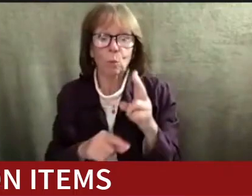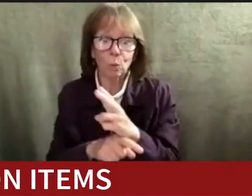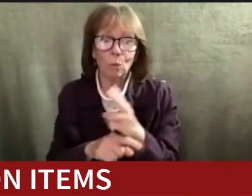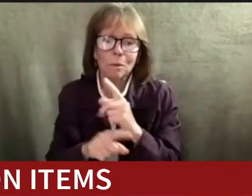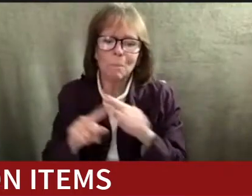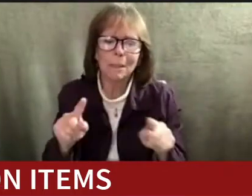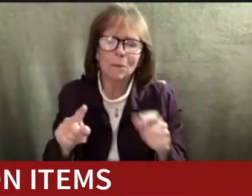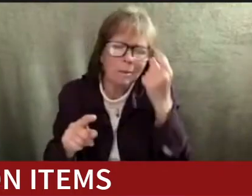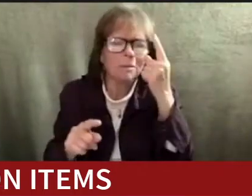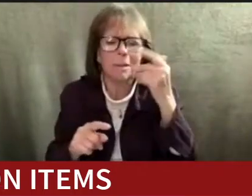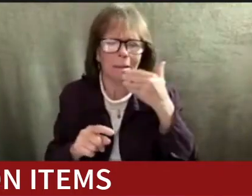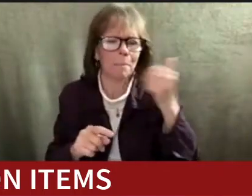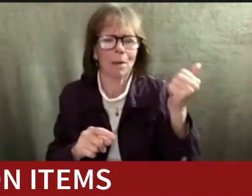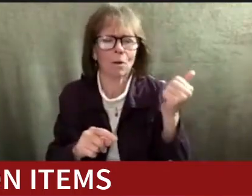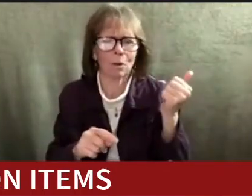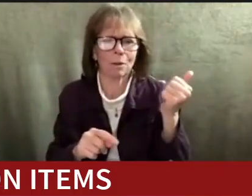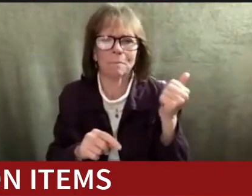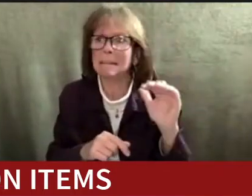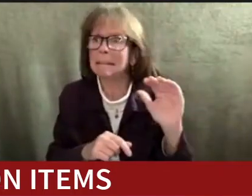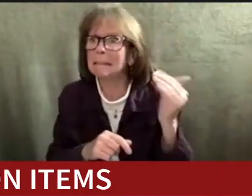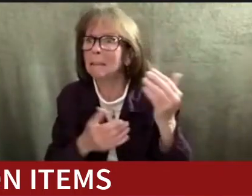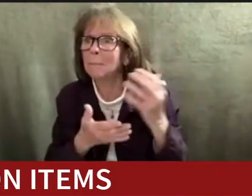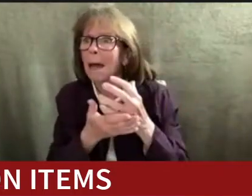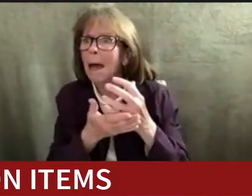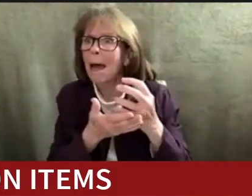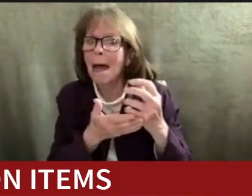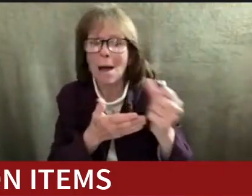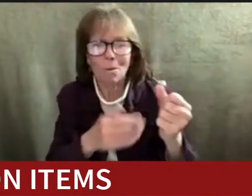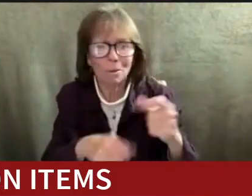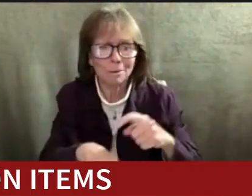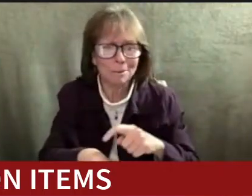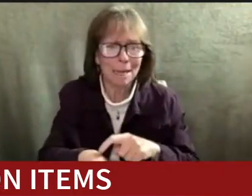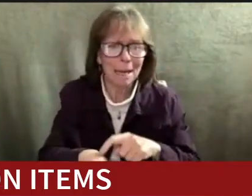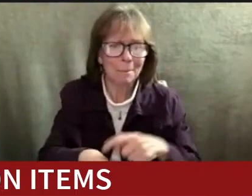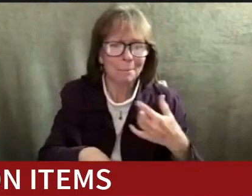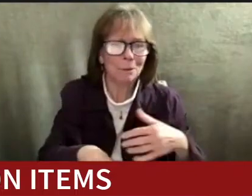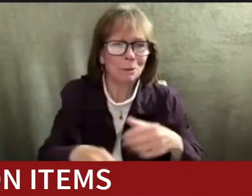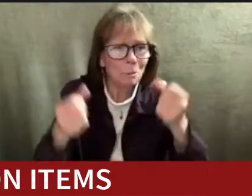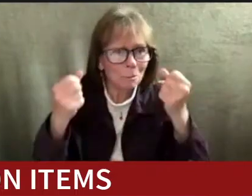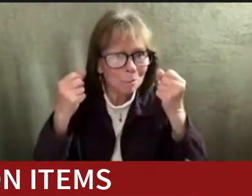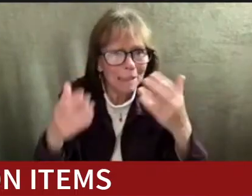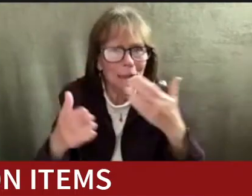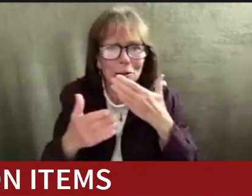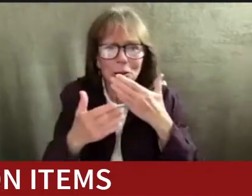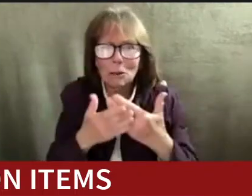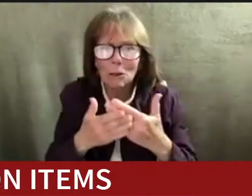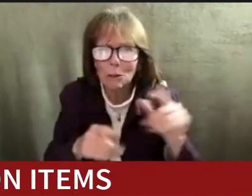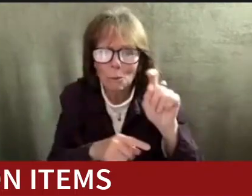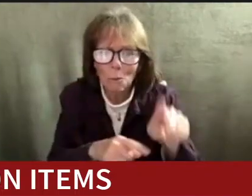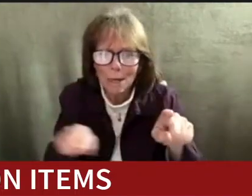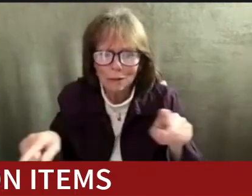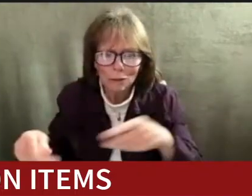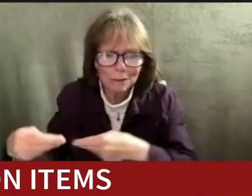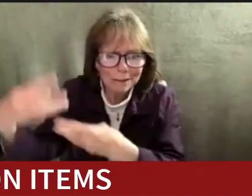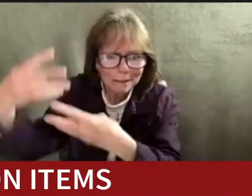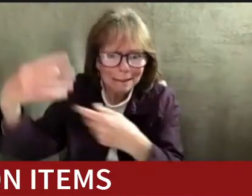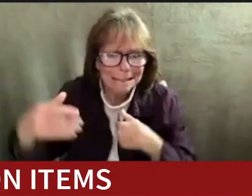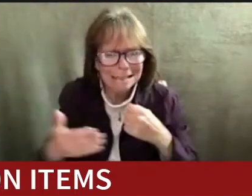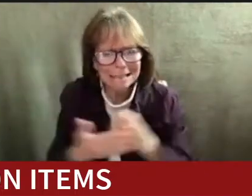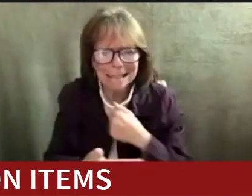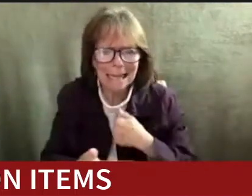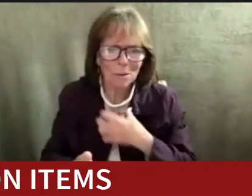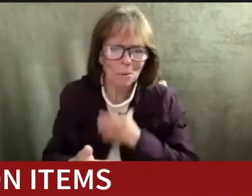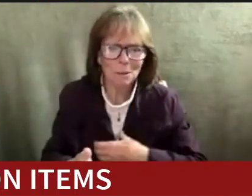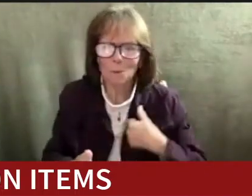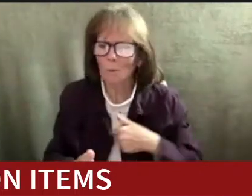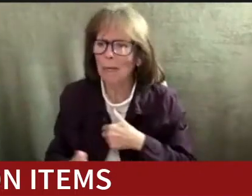that. It looks like we're out of time. There were so many rich questions in the chat that I would have wished that we could have had time to get to,